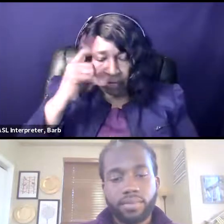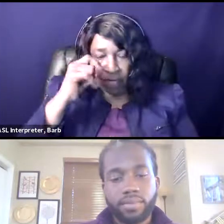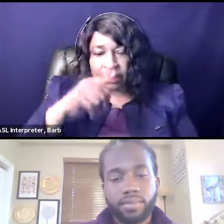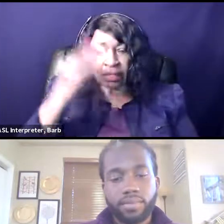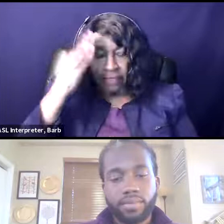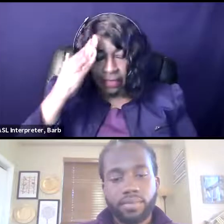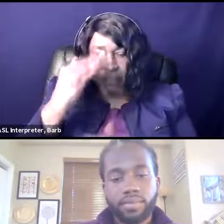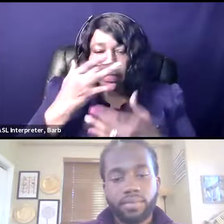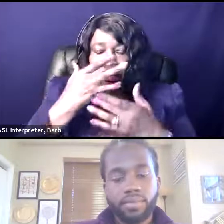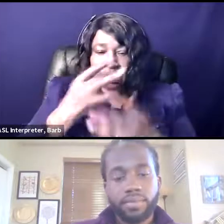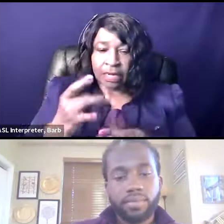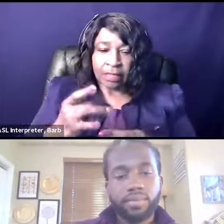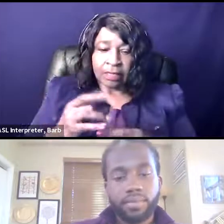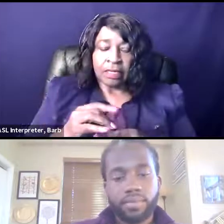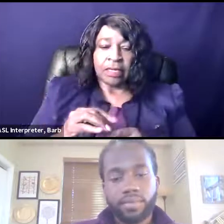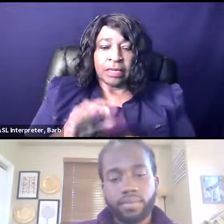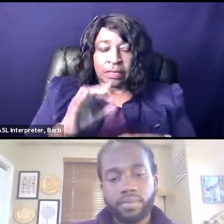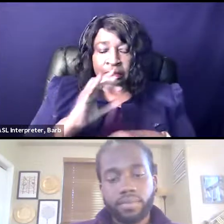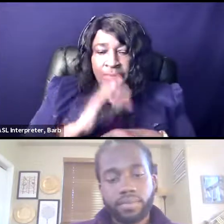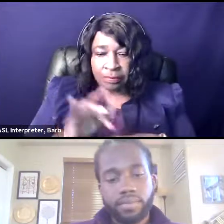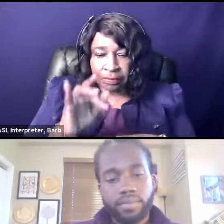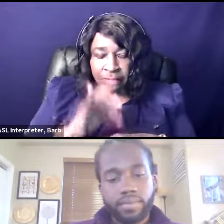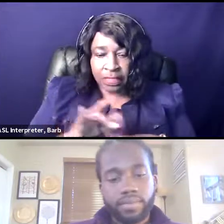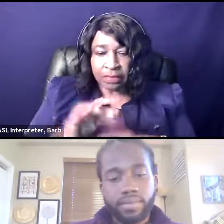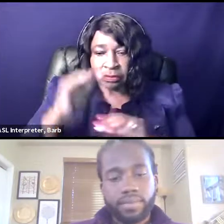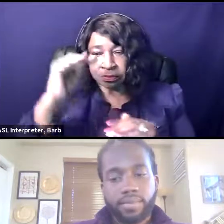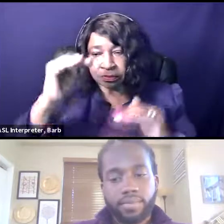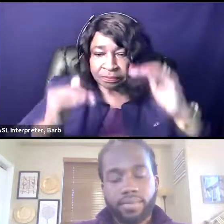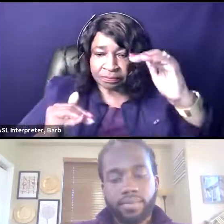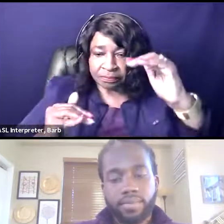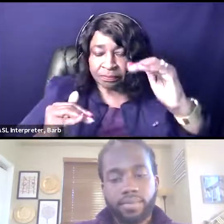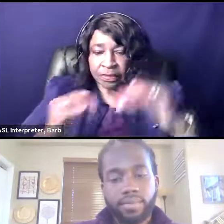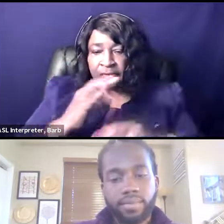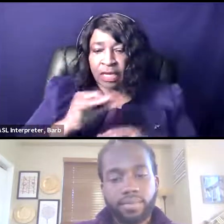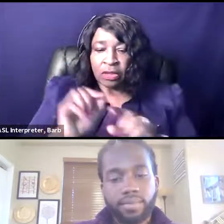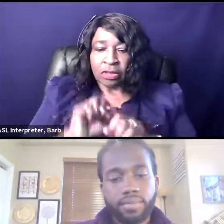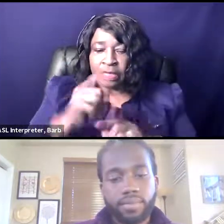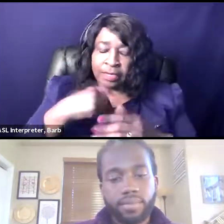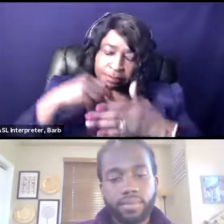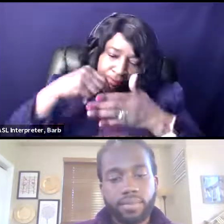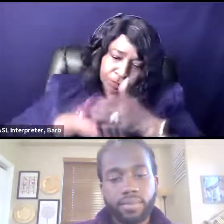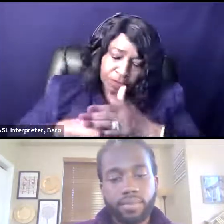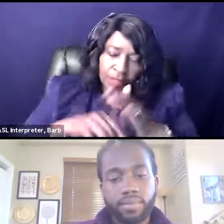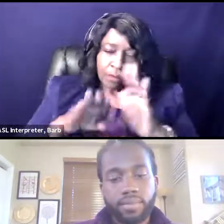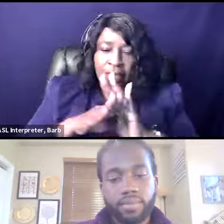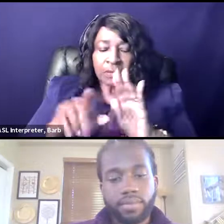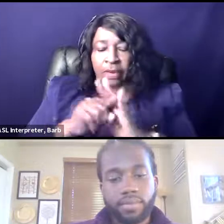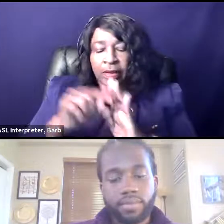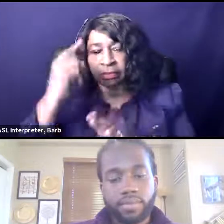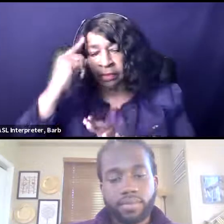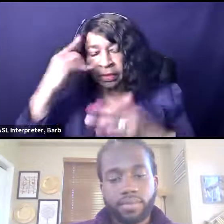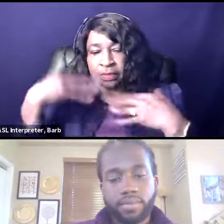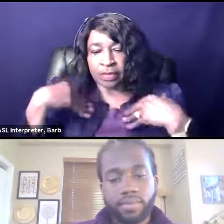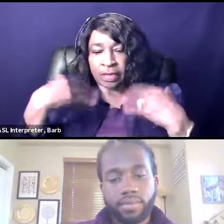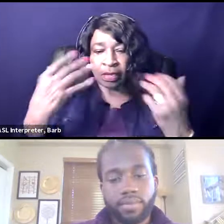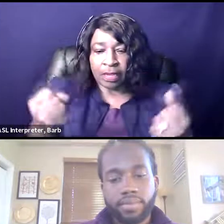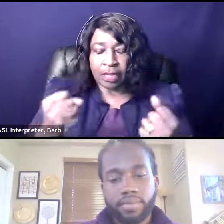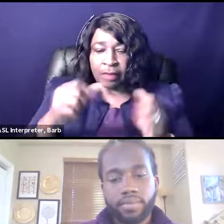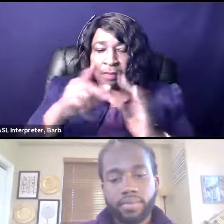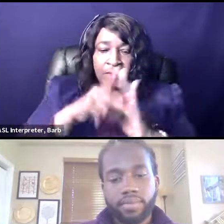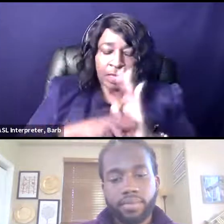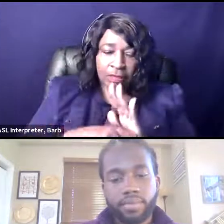spatial inequality and spatial distributions of inequality, but he also has extensive background in mental health care policy, law, punishment, and